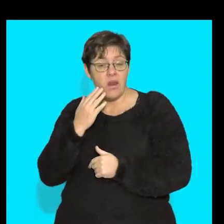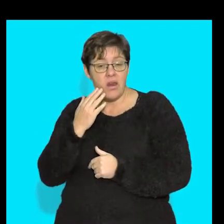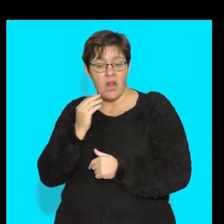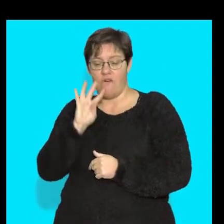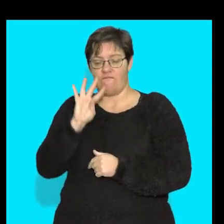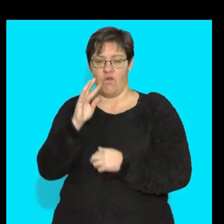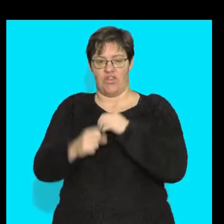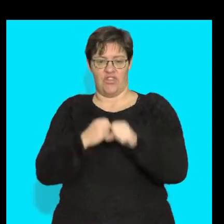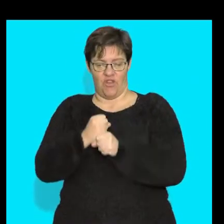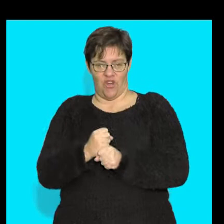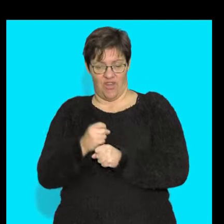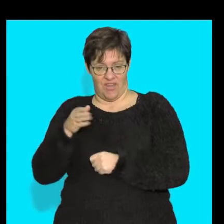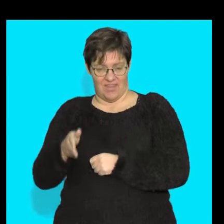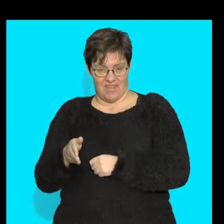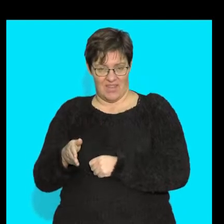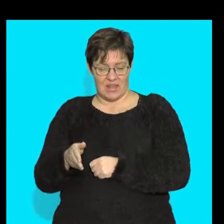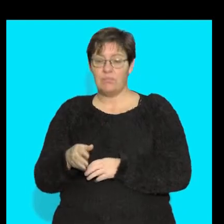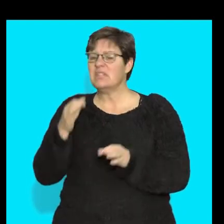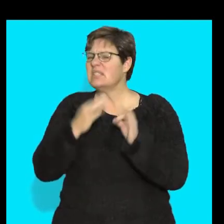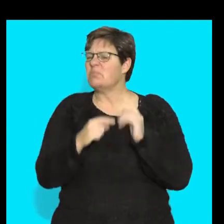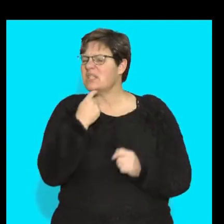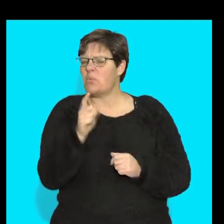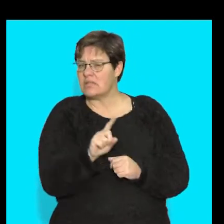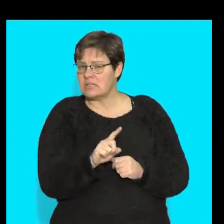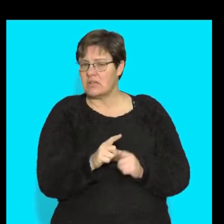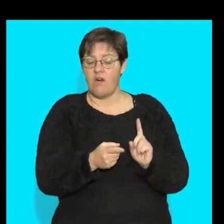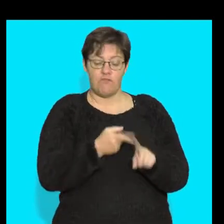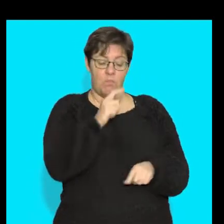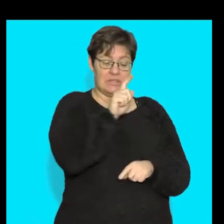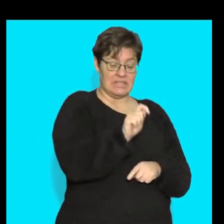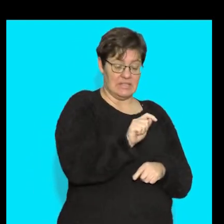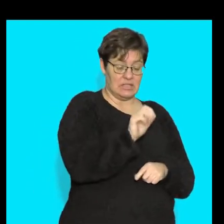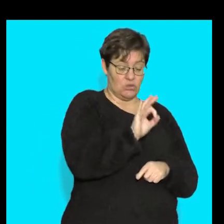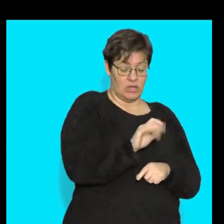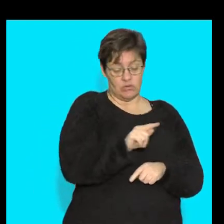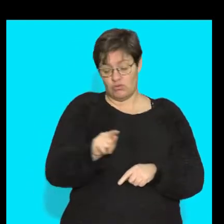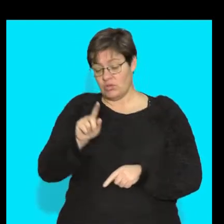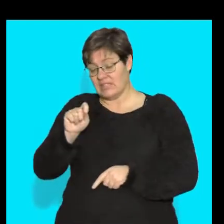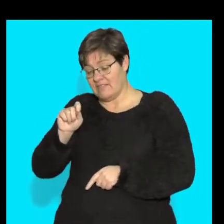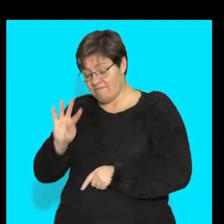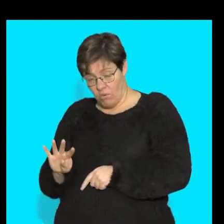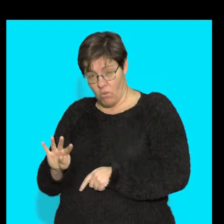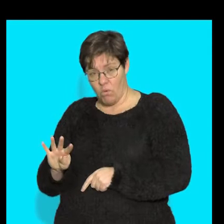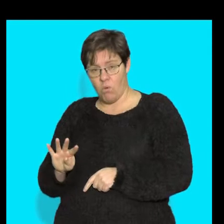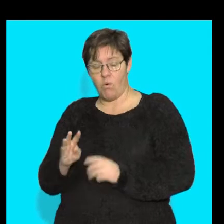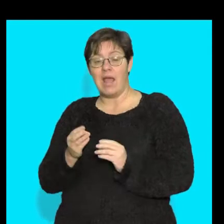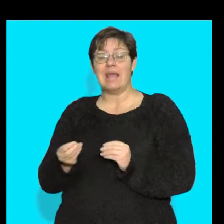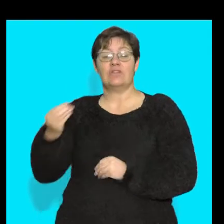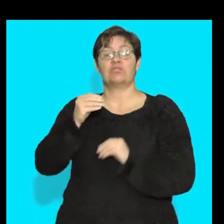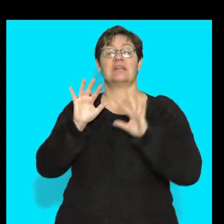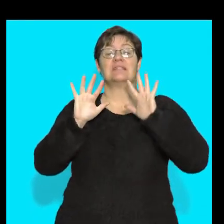year. In simple terms, from T3 to T4, the interest is